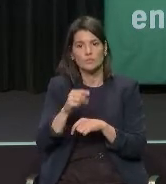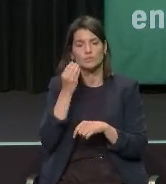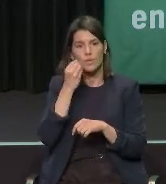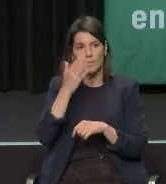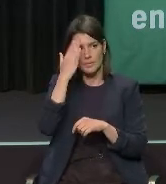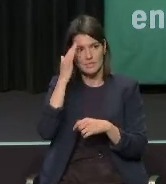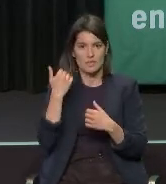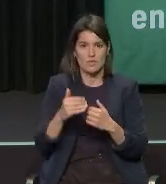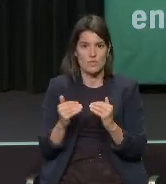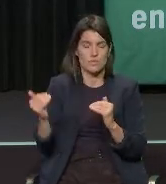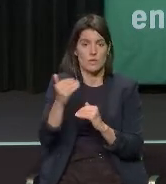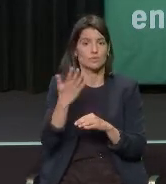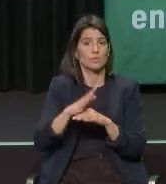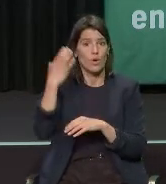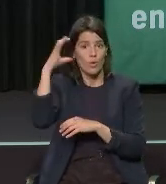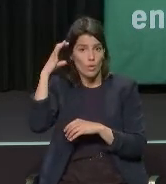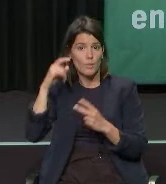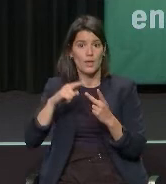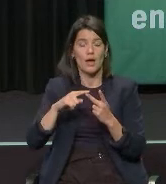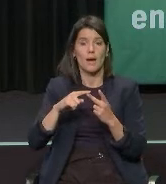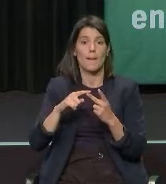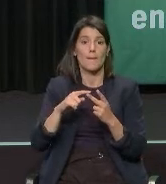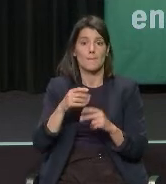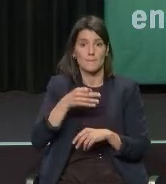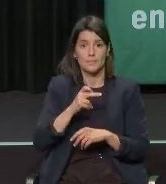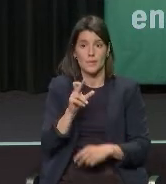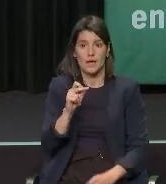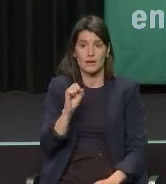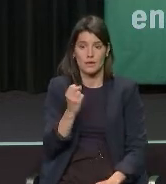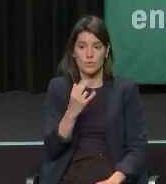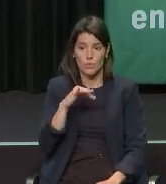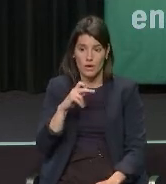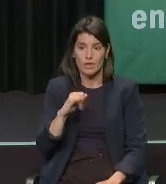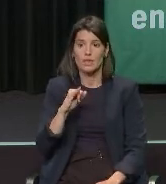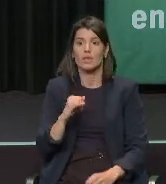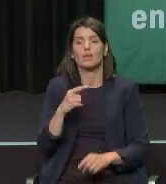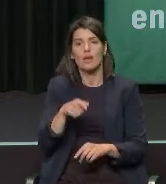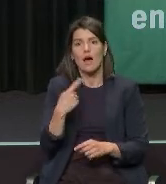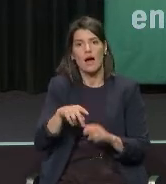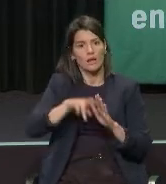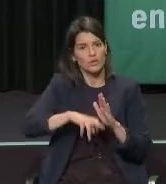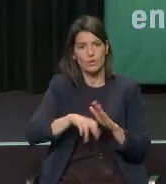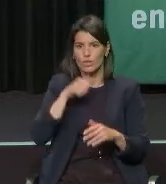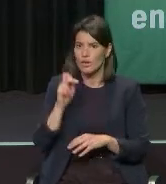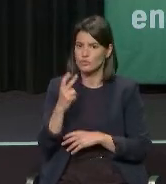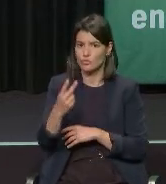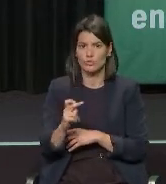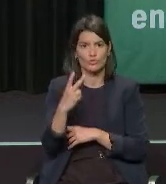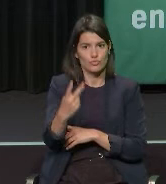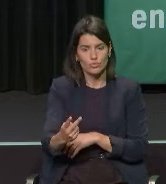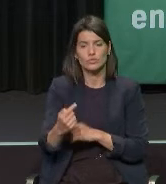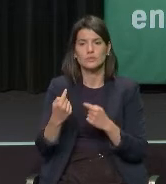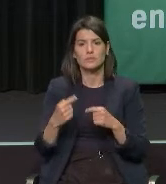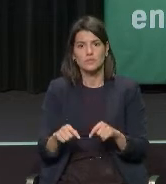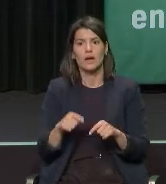capacity. So in Colombia and Paraguay, they already submit biannual update reports every two years. So they will have an